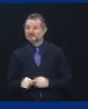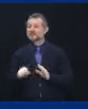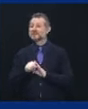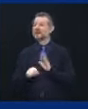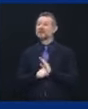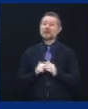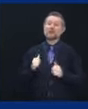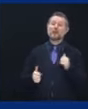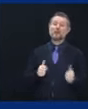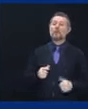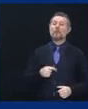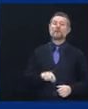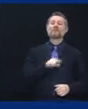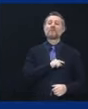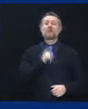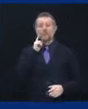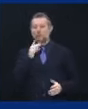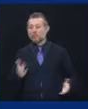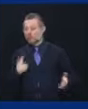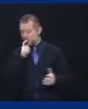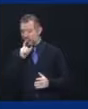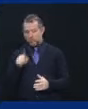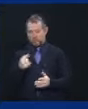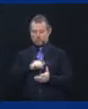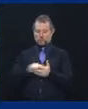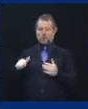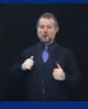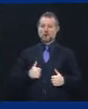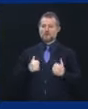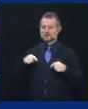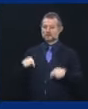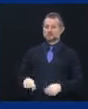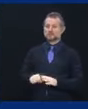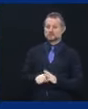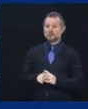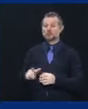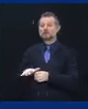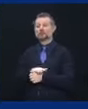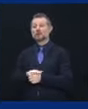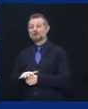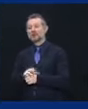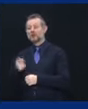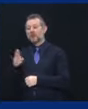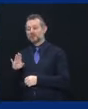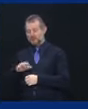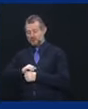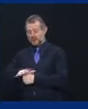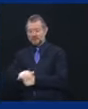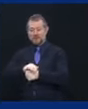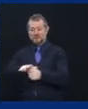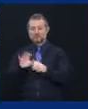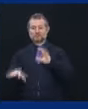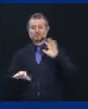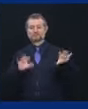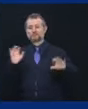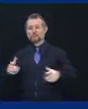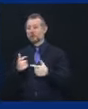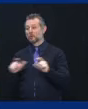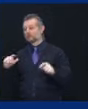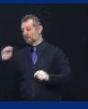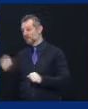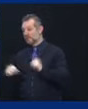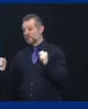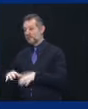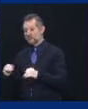resident. And again, they're regional hubs that are strategically in places where we know there's population centers, but people can travel around the